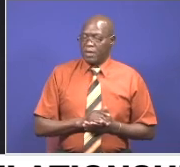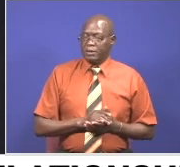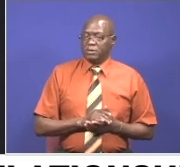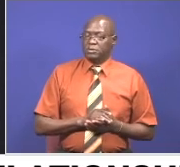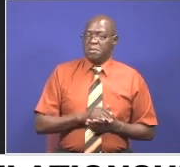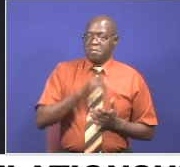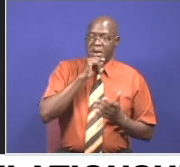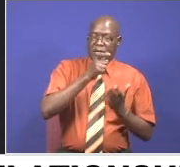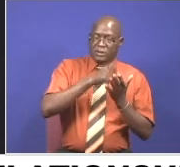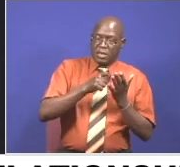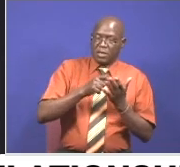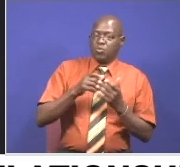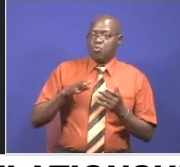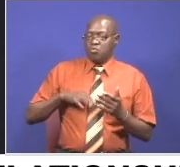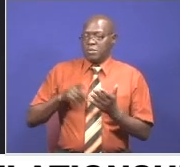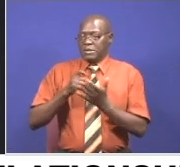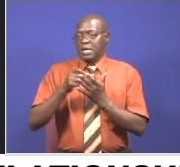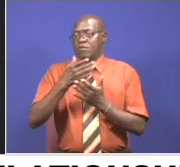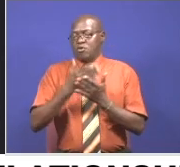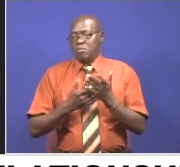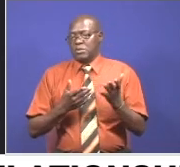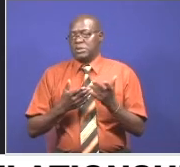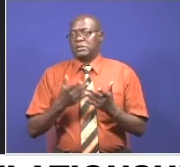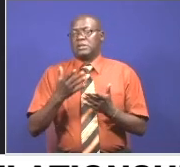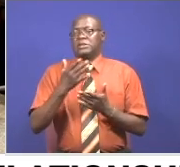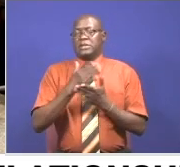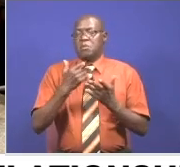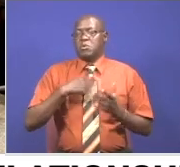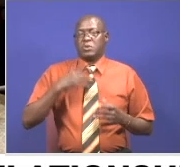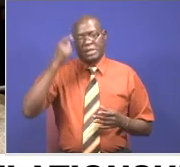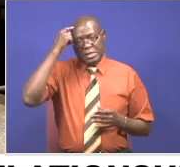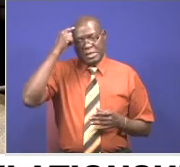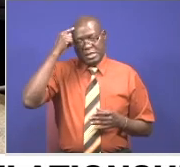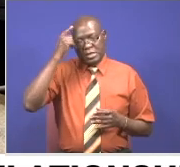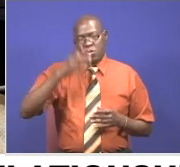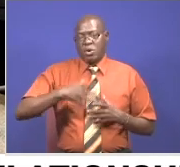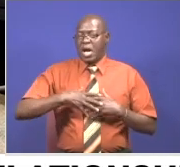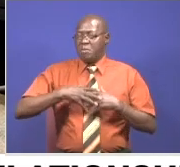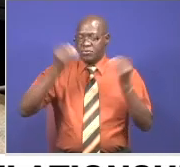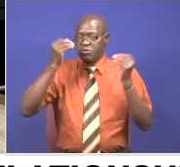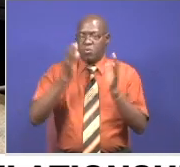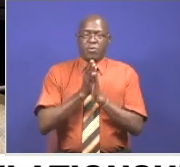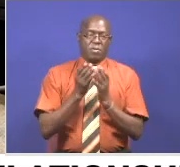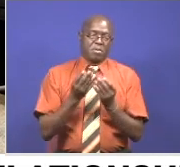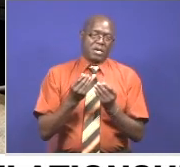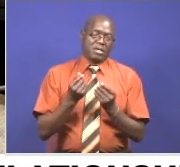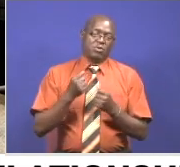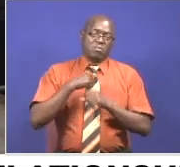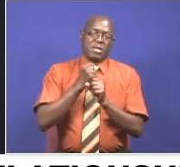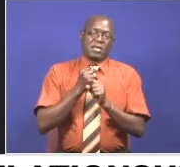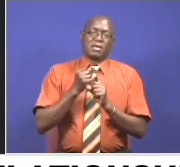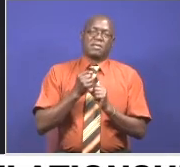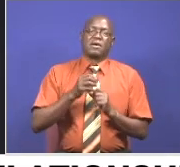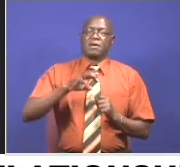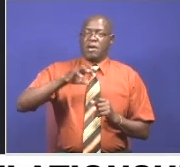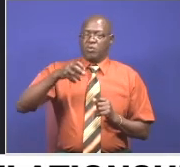situation? Sometimes someone might go away with the money, clear the account, you know? Yeah. It's quite a challenge, but I